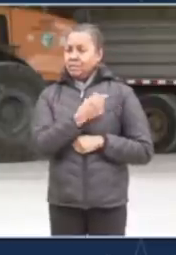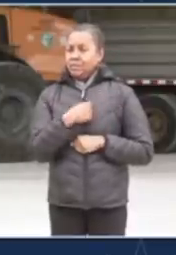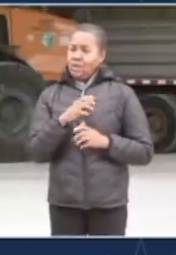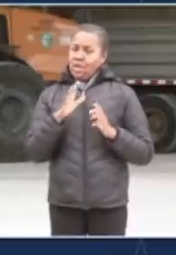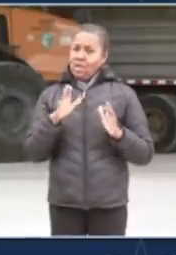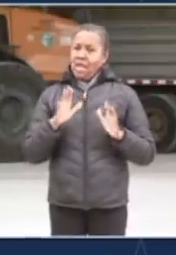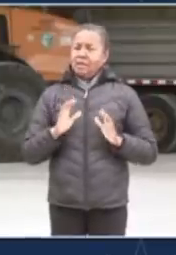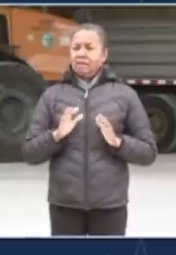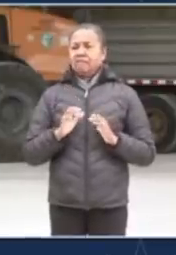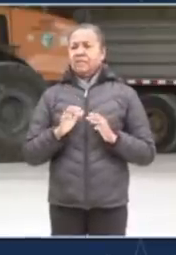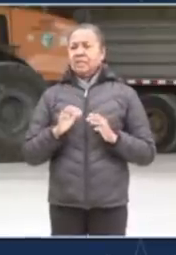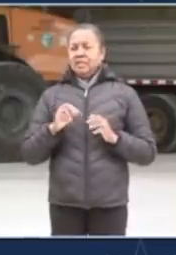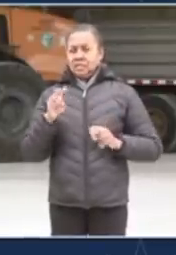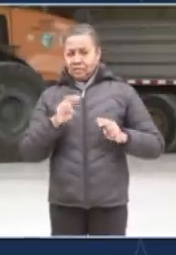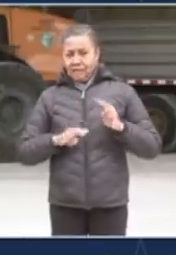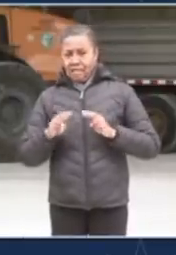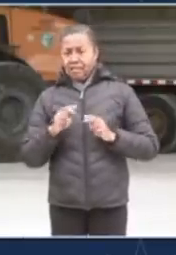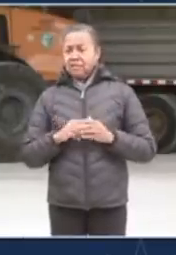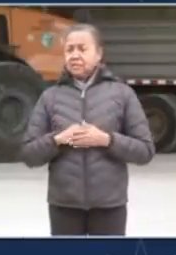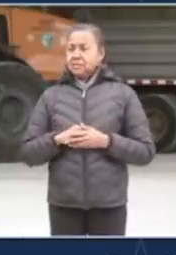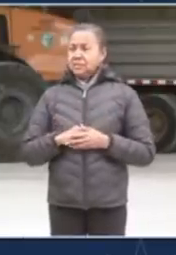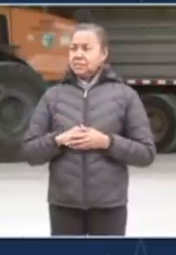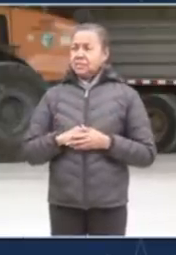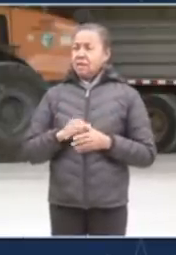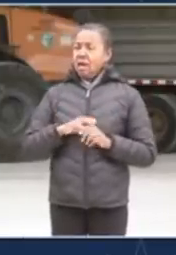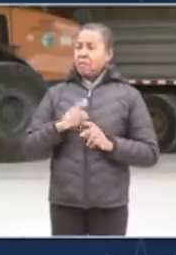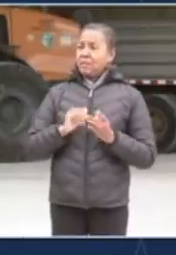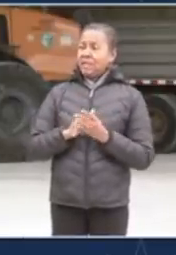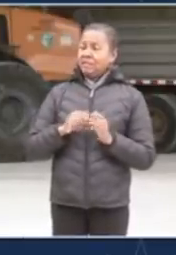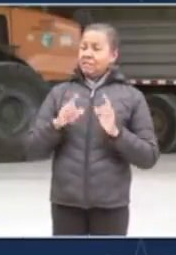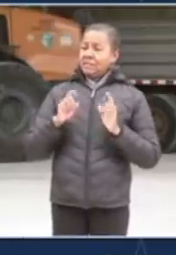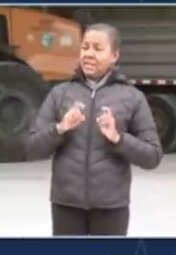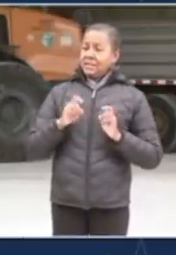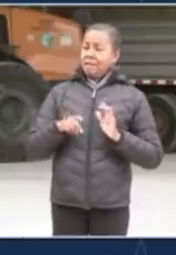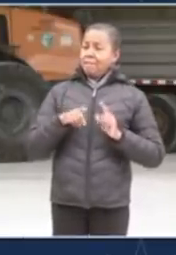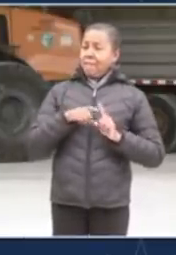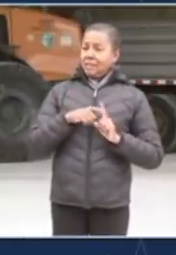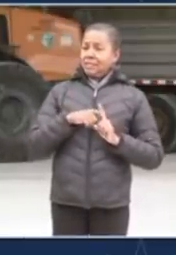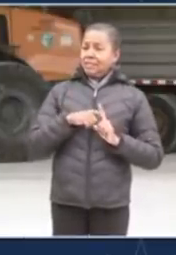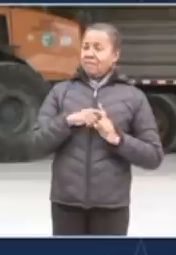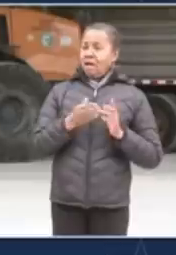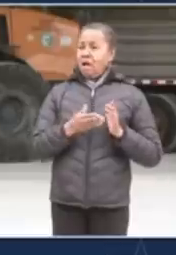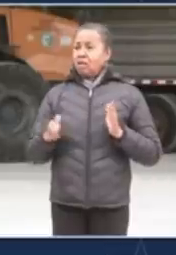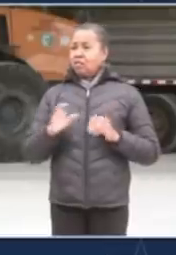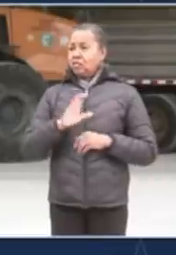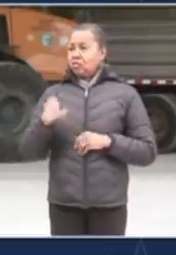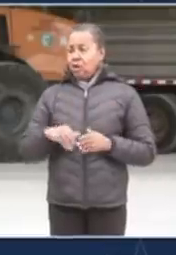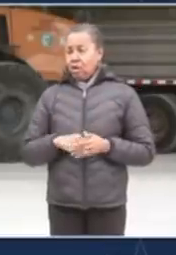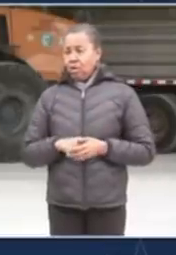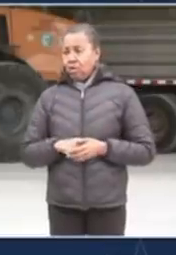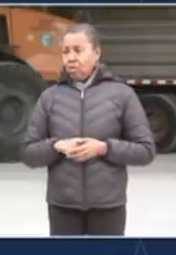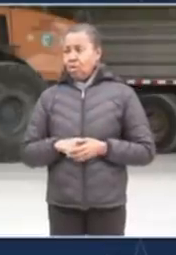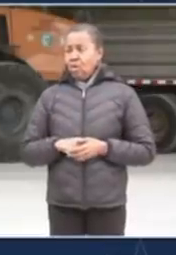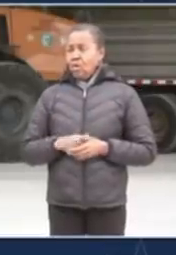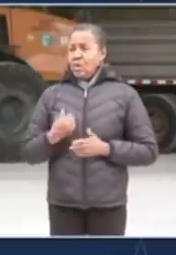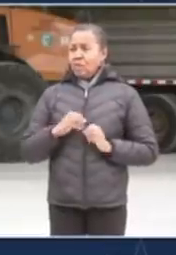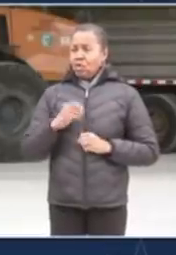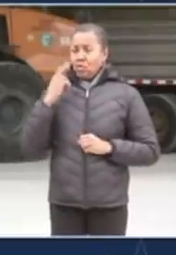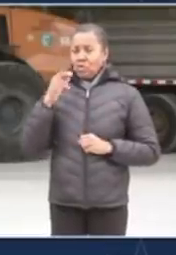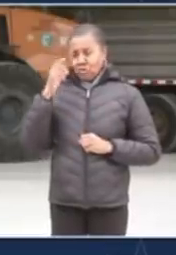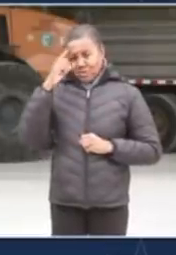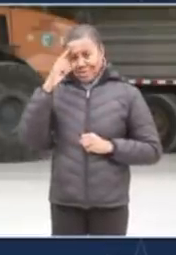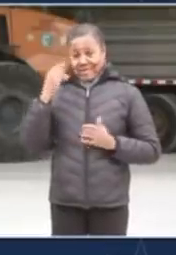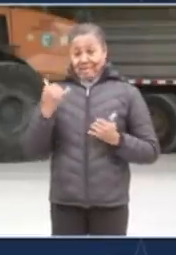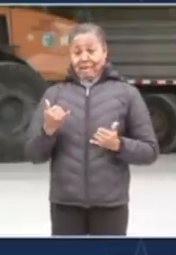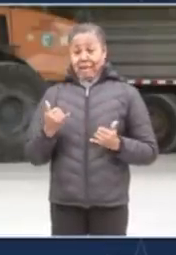tremendous amount of surveillance on people that have tested positive across the city. We don't have any reason to believe at this